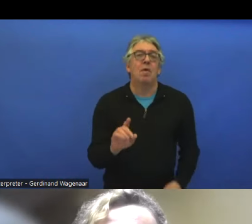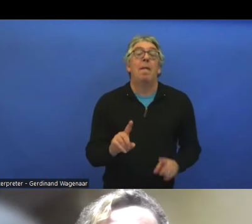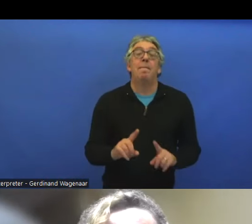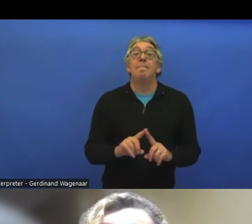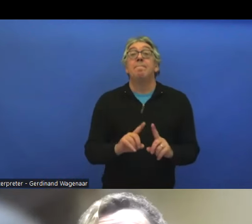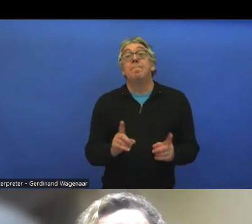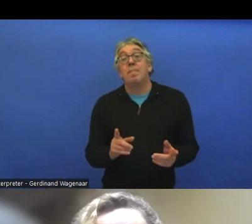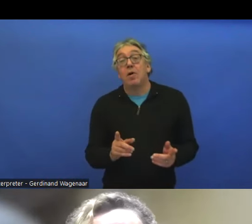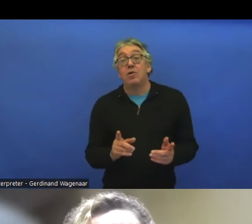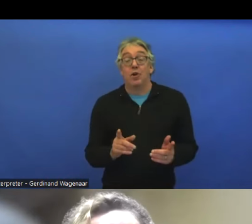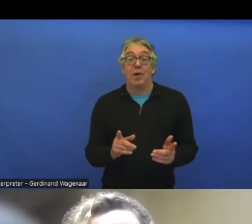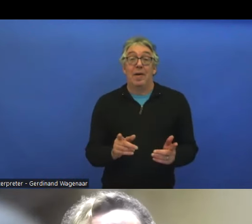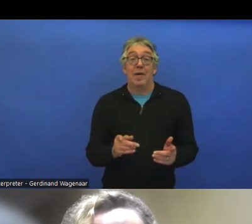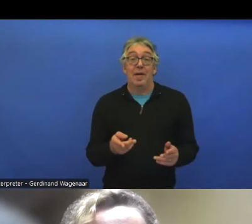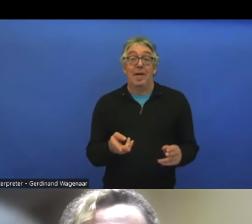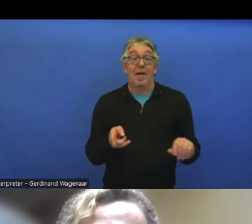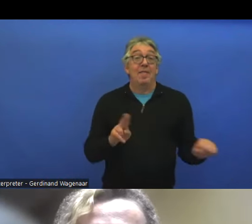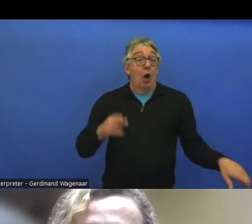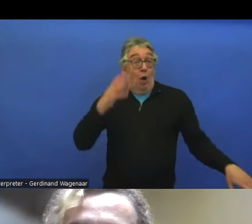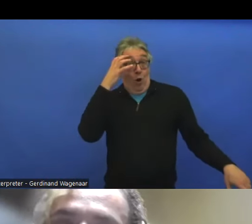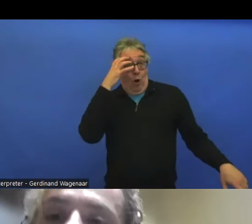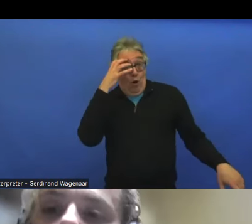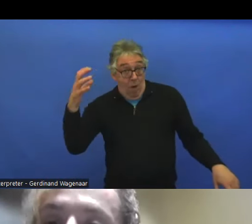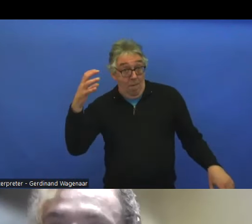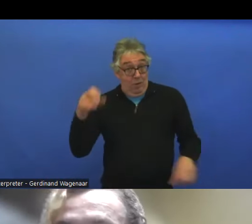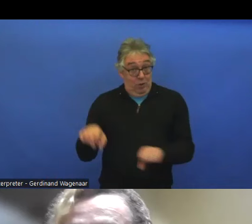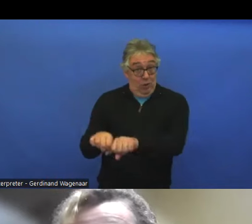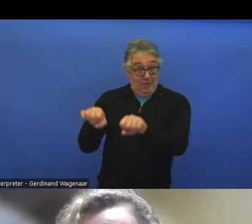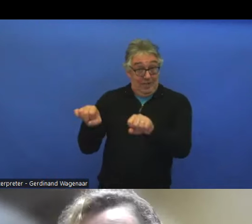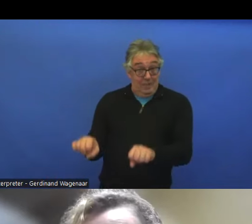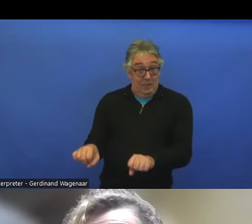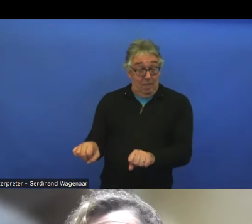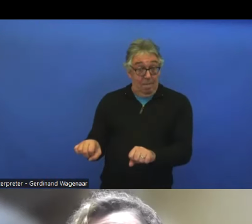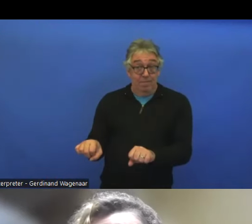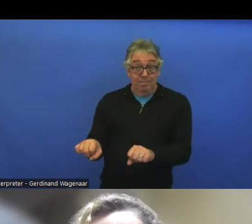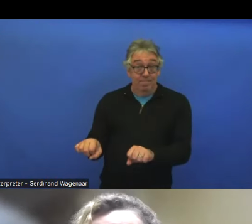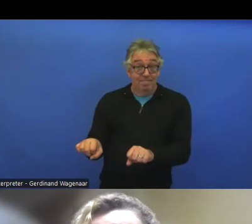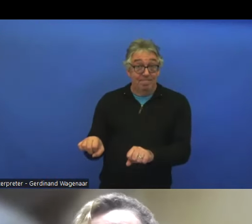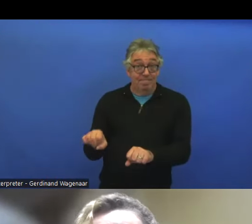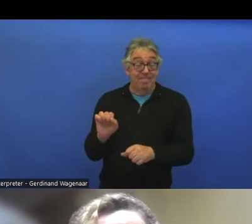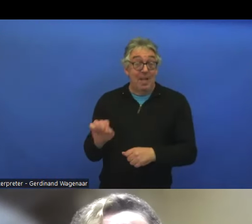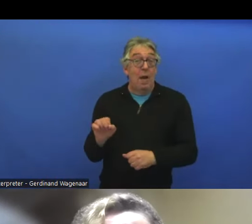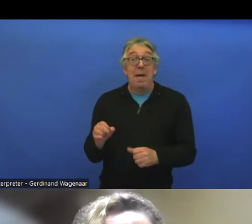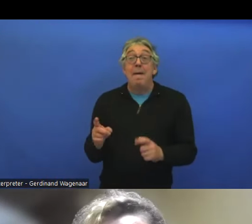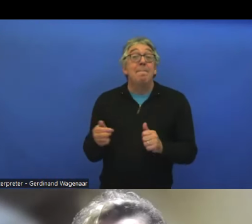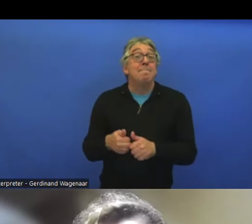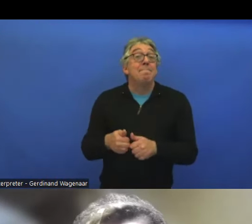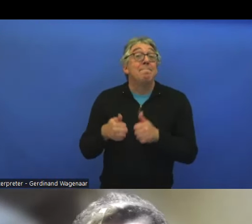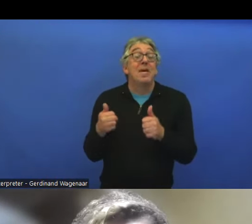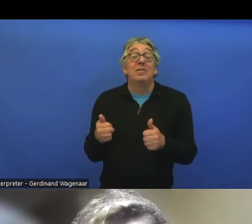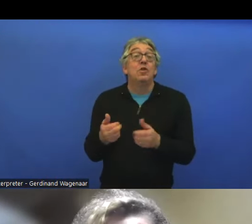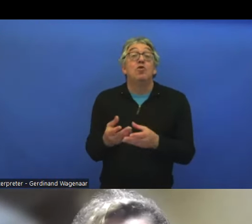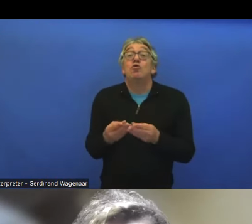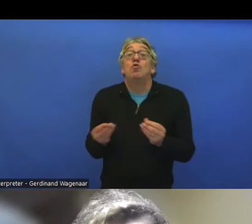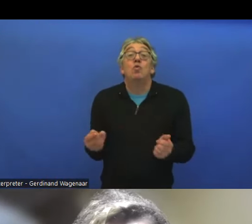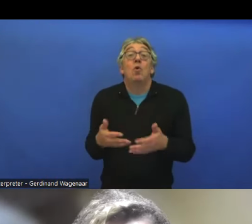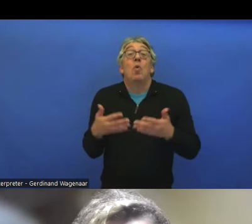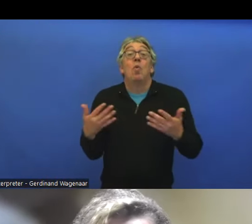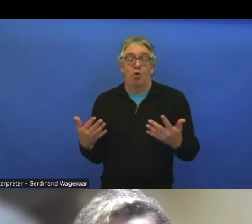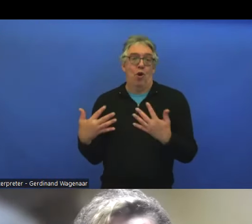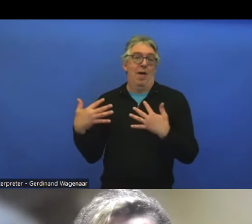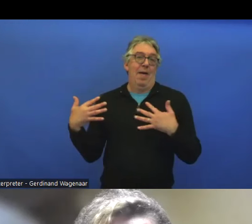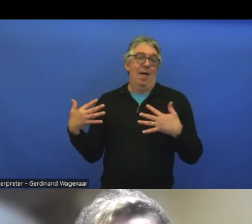a state asylum system, durable solutions, the main durable solution is actually integration within